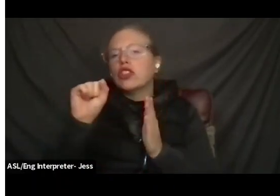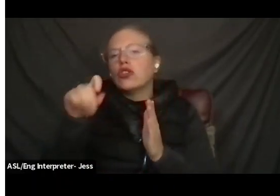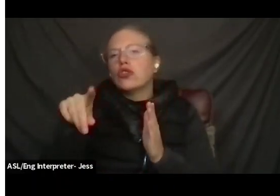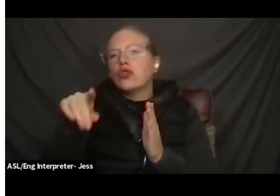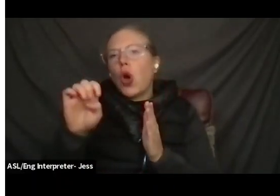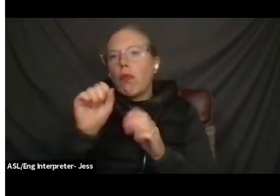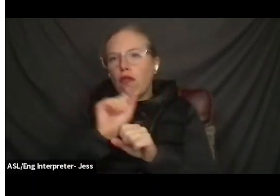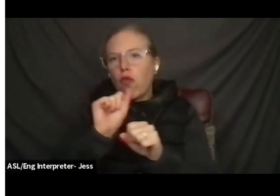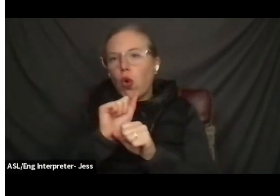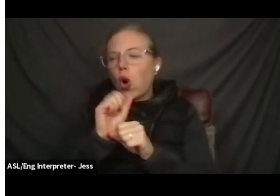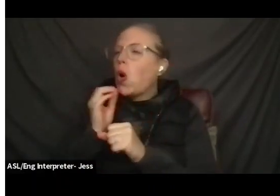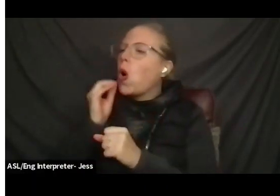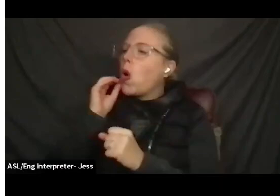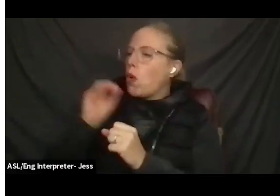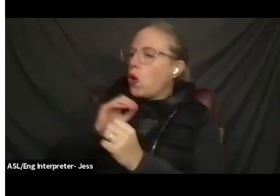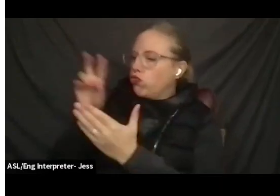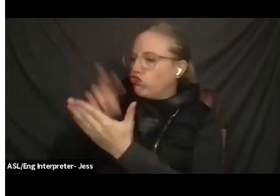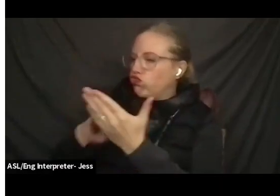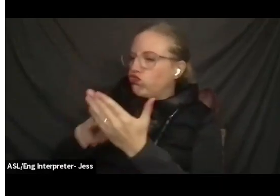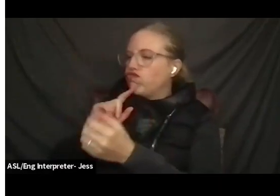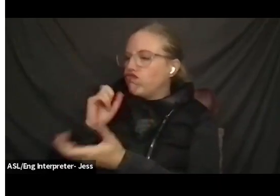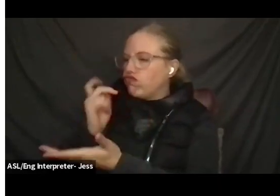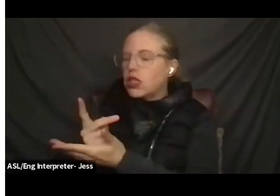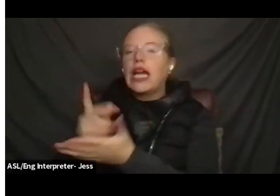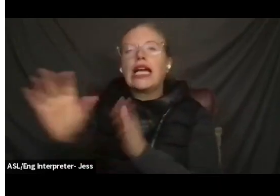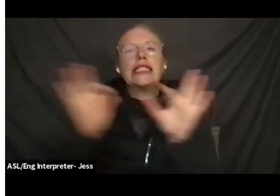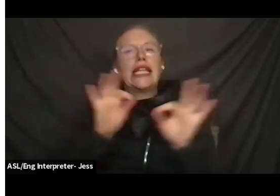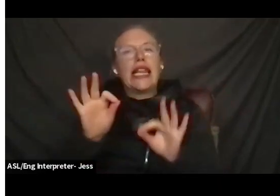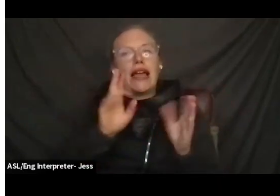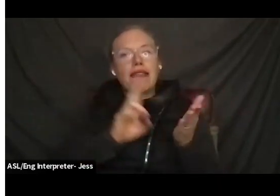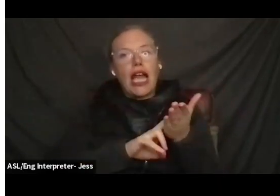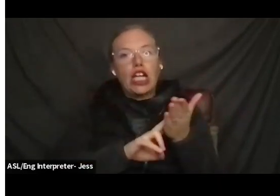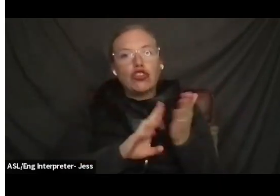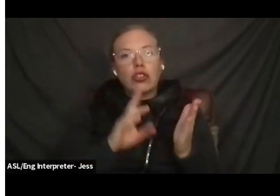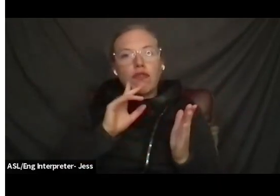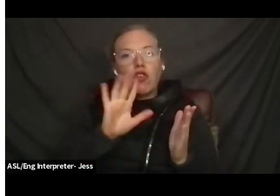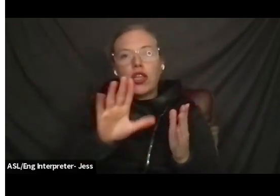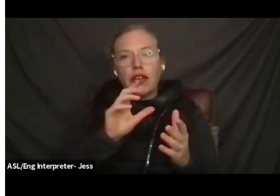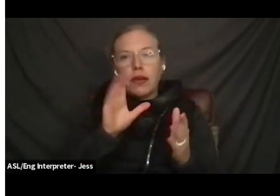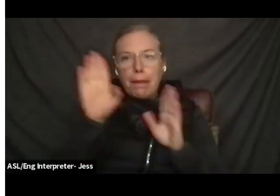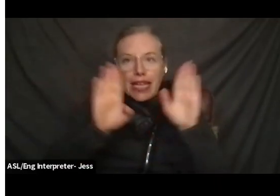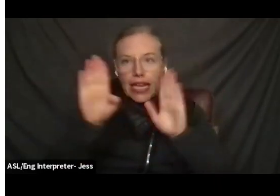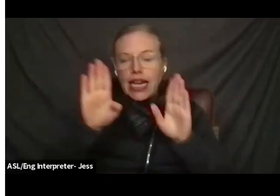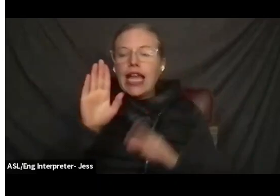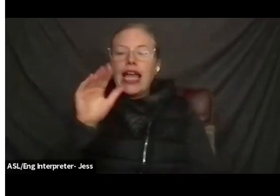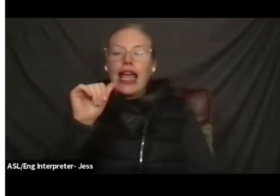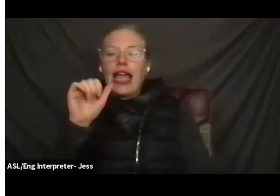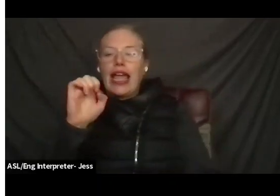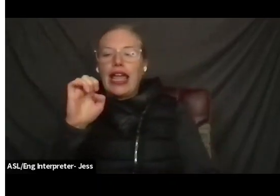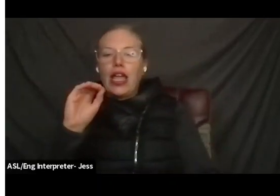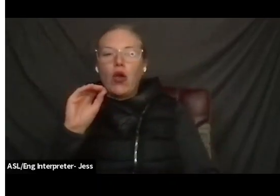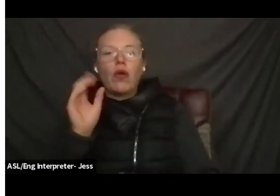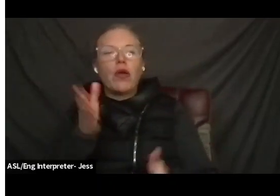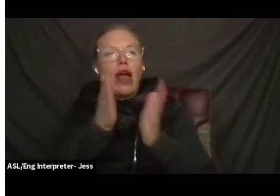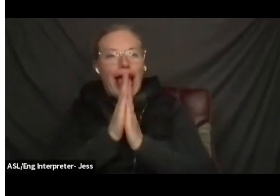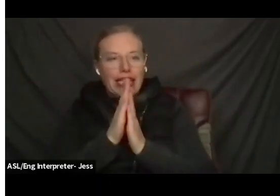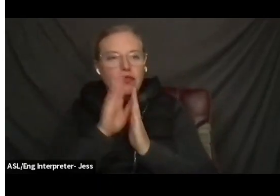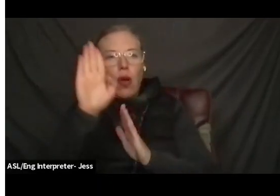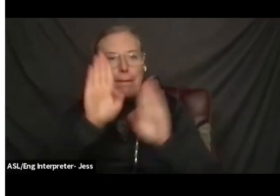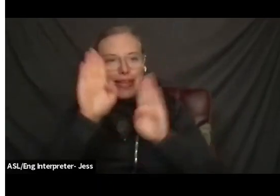homeowner will review that for approval. The homeowner selects the contractors for bidding, and AEOA will solicit bids for the